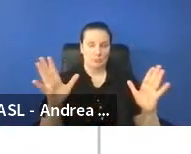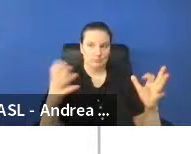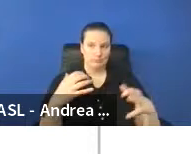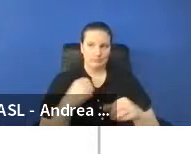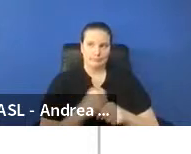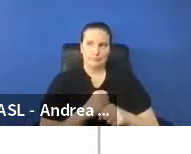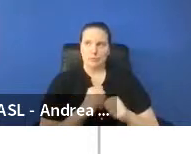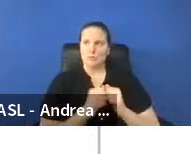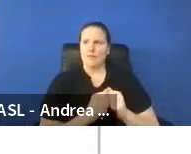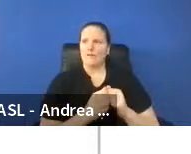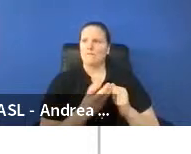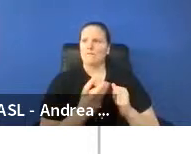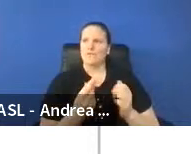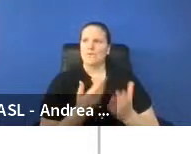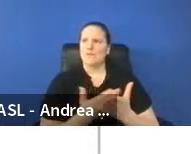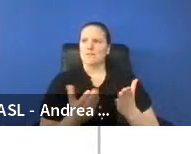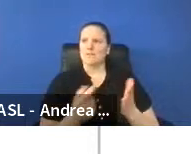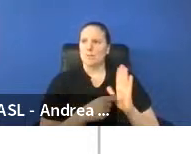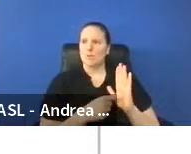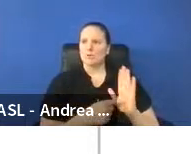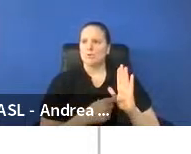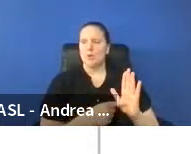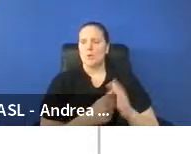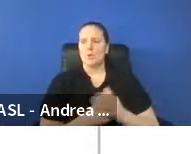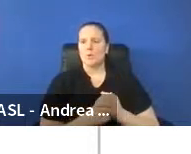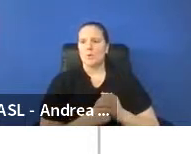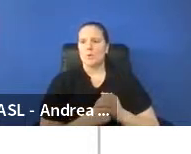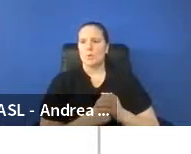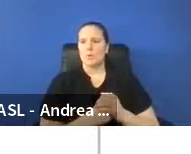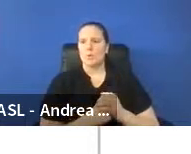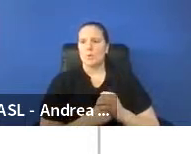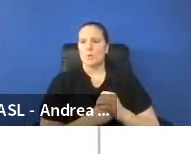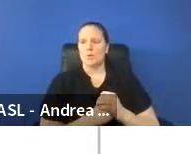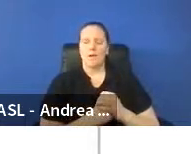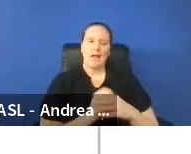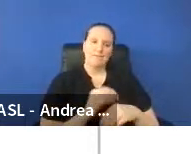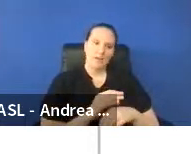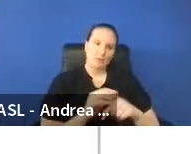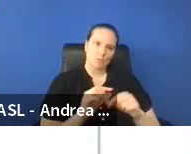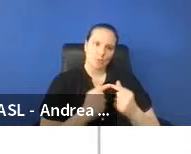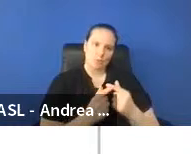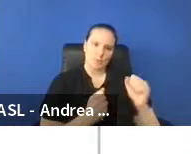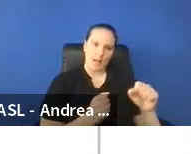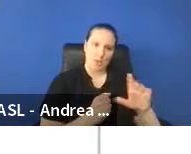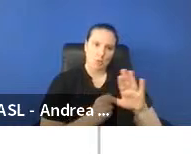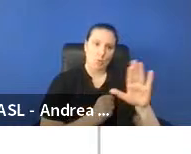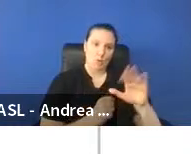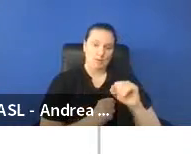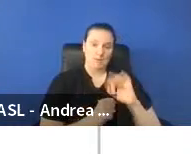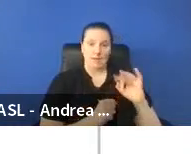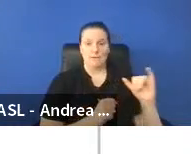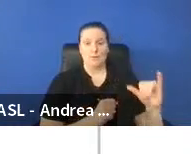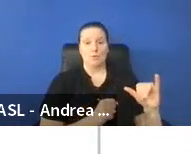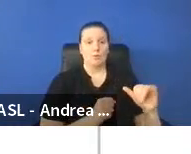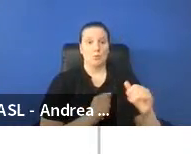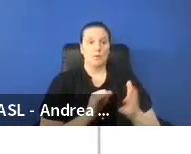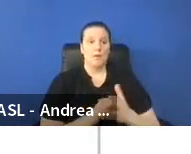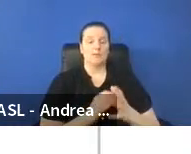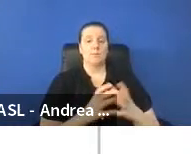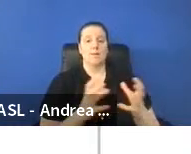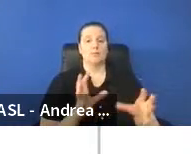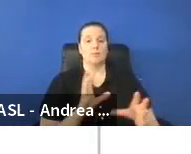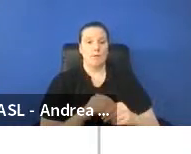a couple pieces I wanted to highlight. And not only the advisory groups, but also your staff, I should have mentioned that, are very much a